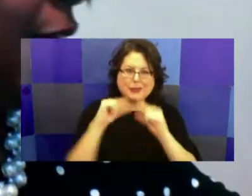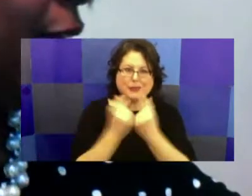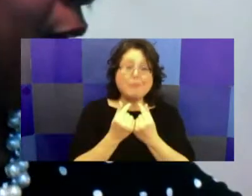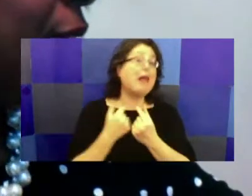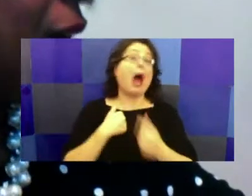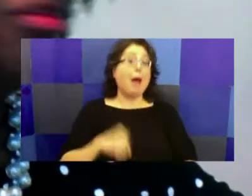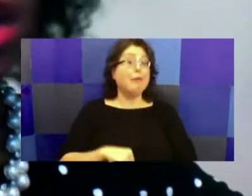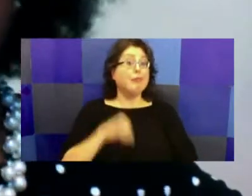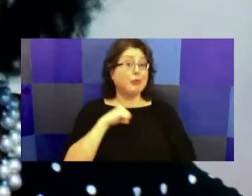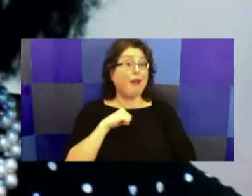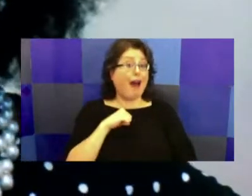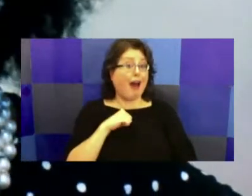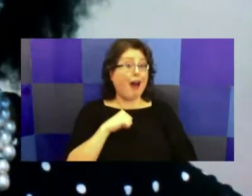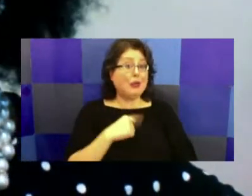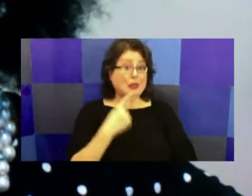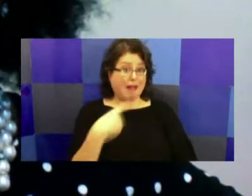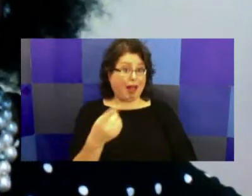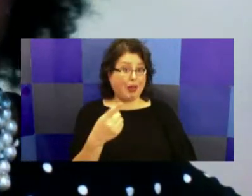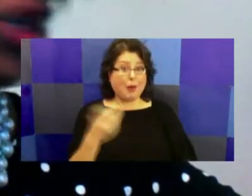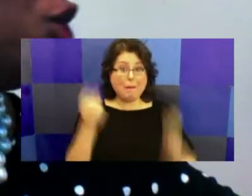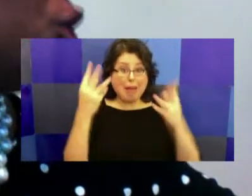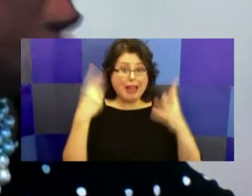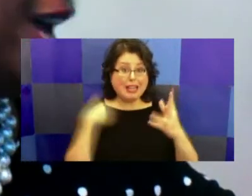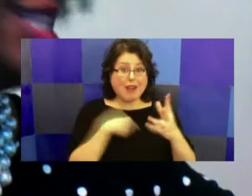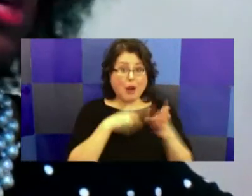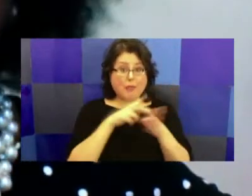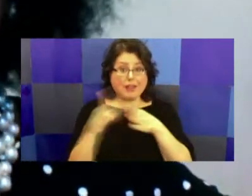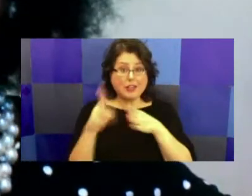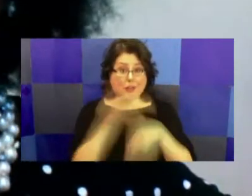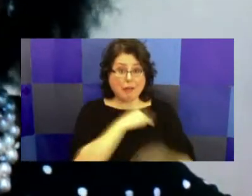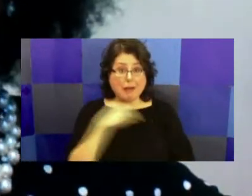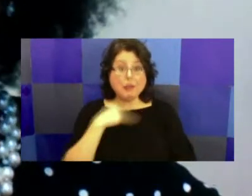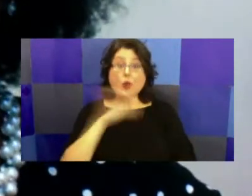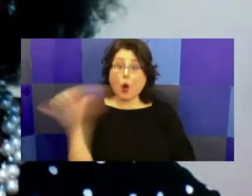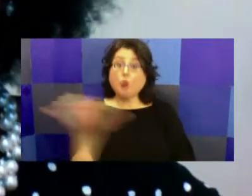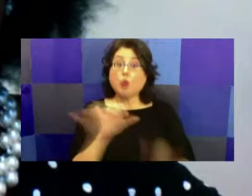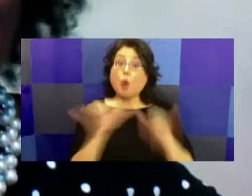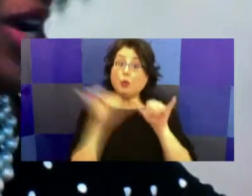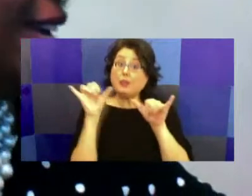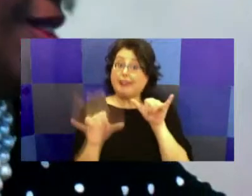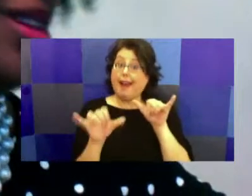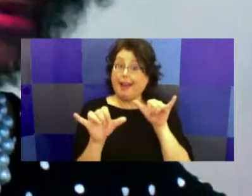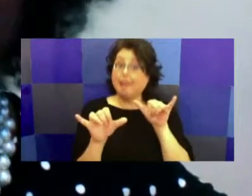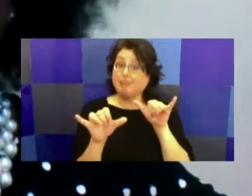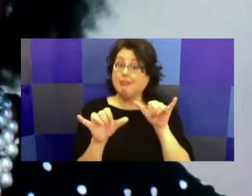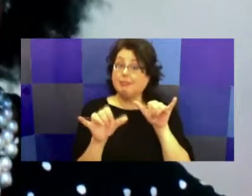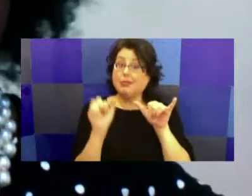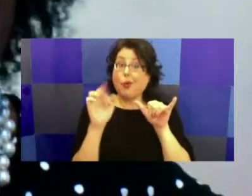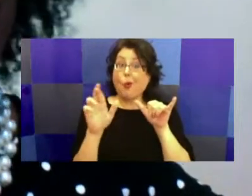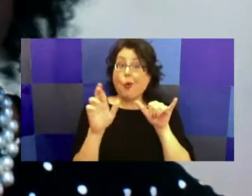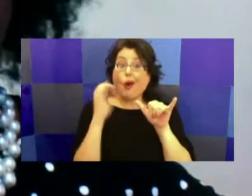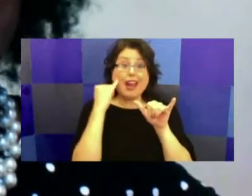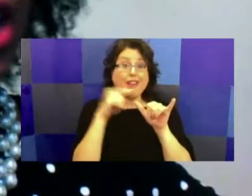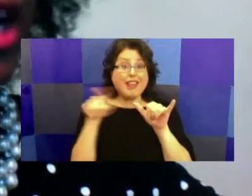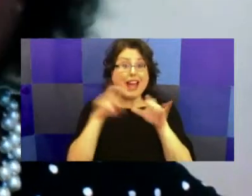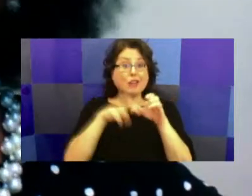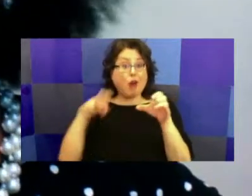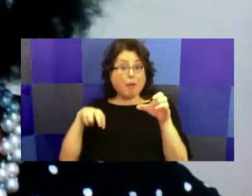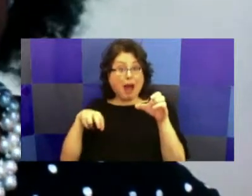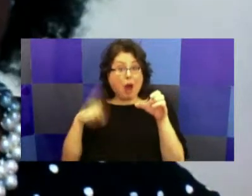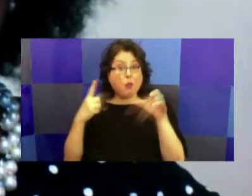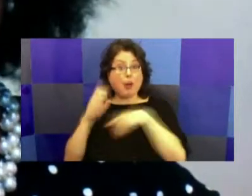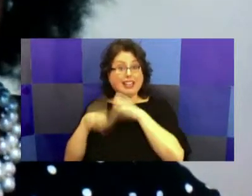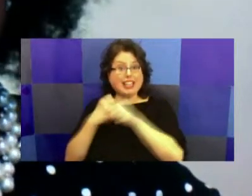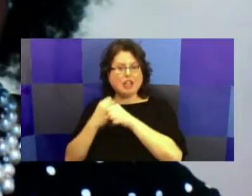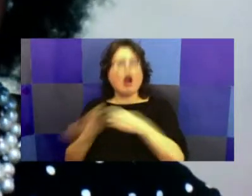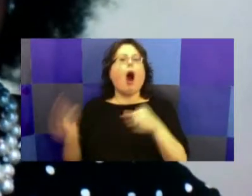to say that many of our professional members do end up staying on, or even if they drop out for a year, they